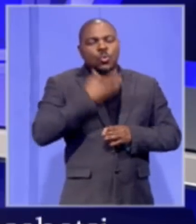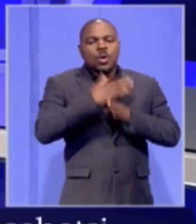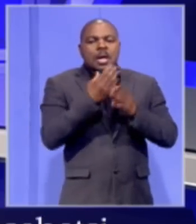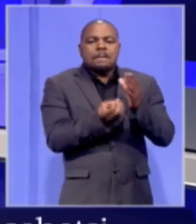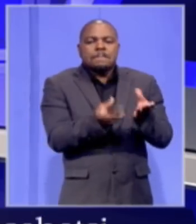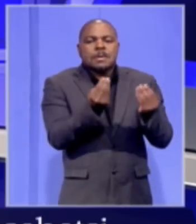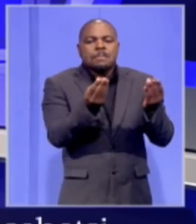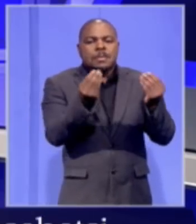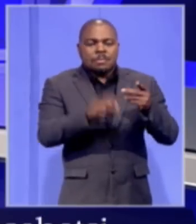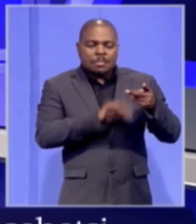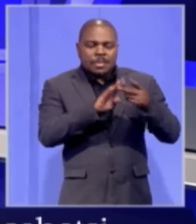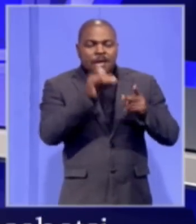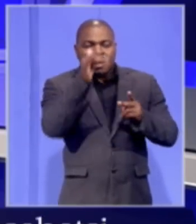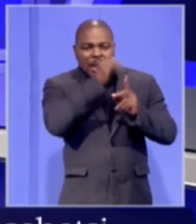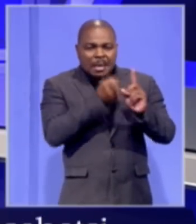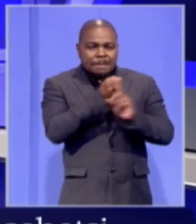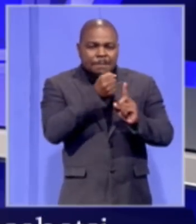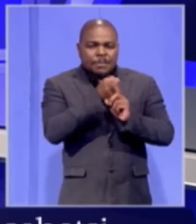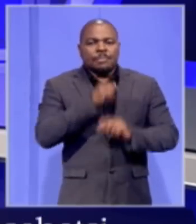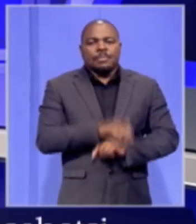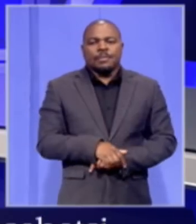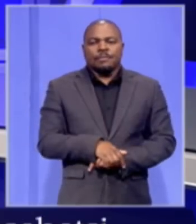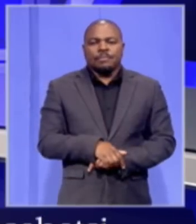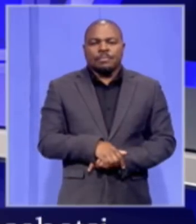mesebetsi le ditlolo tse phahameng tsa molao.